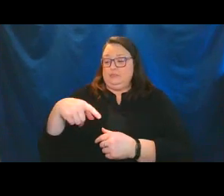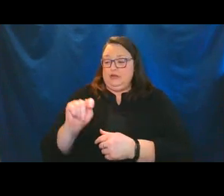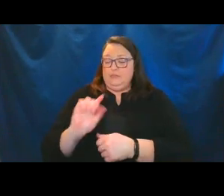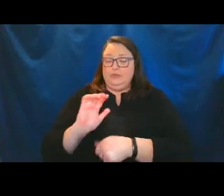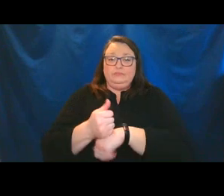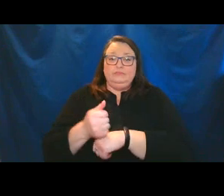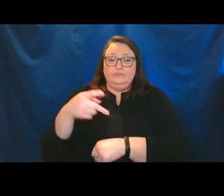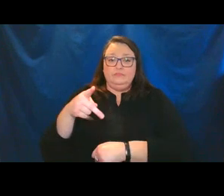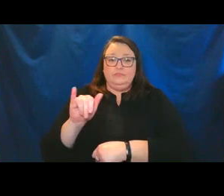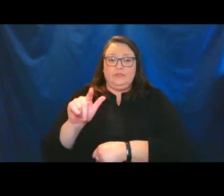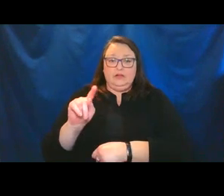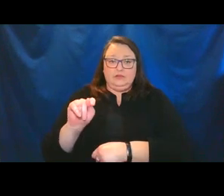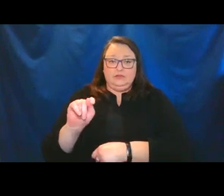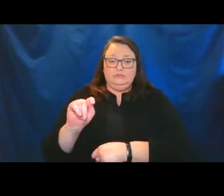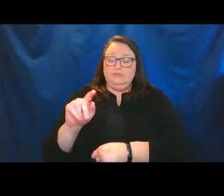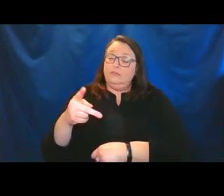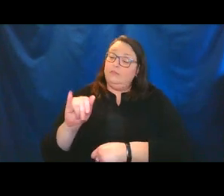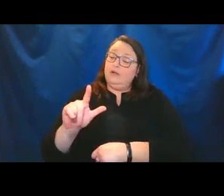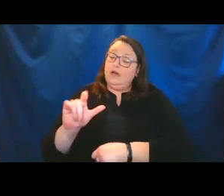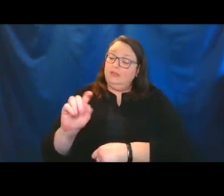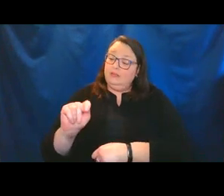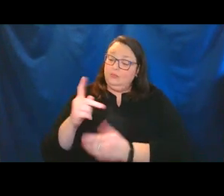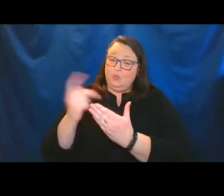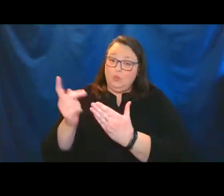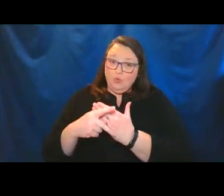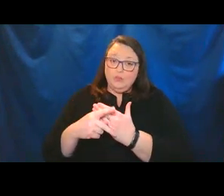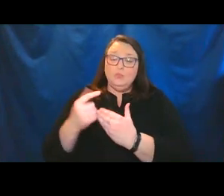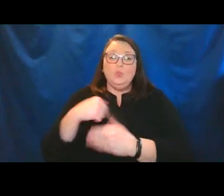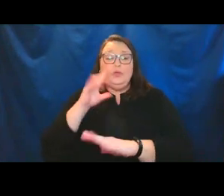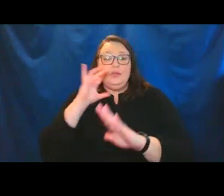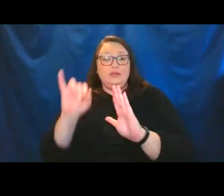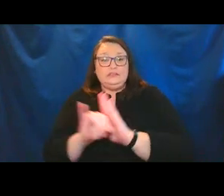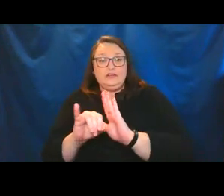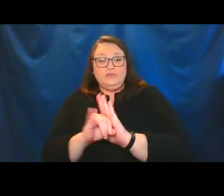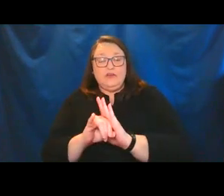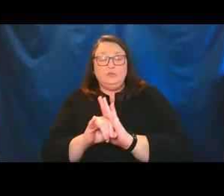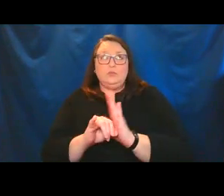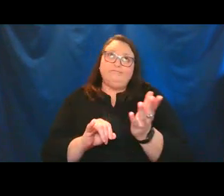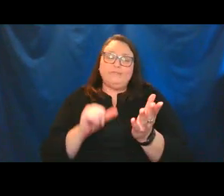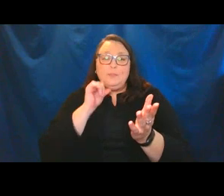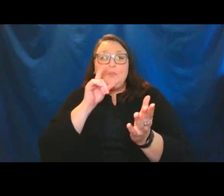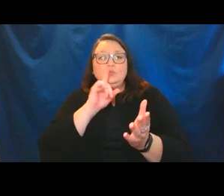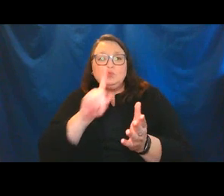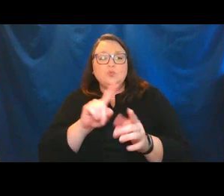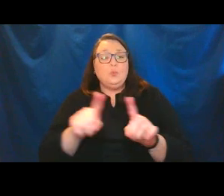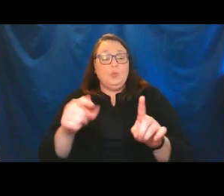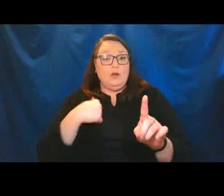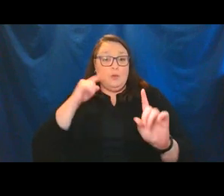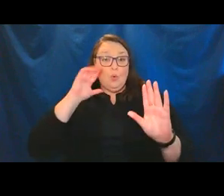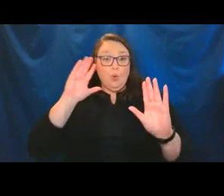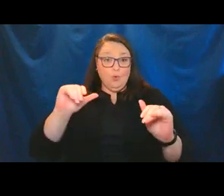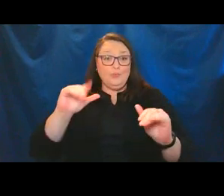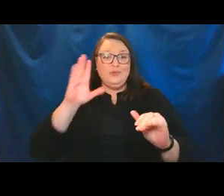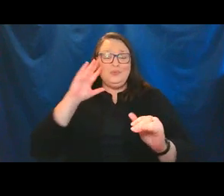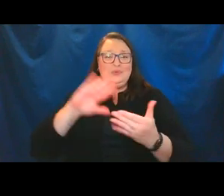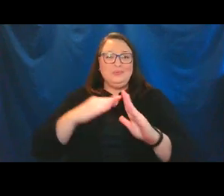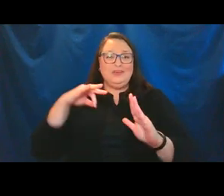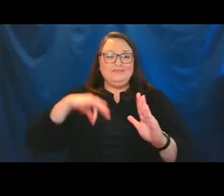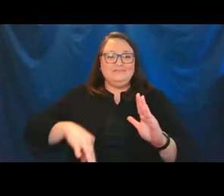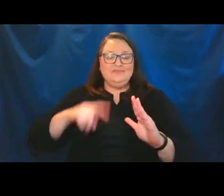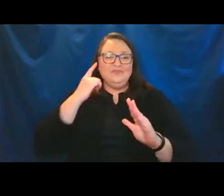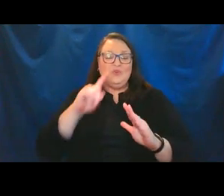we identified, which I think will be actually, I don't know, I'm hoping maybe will be very beneficial to the Climate Ready